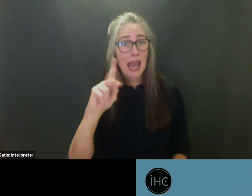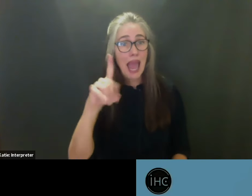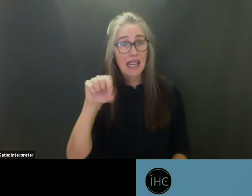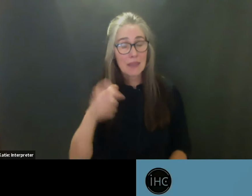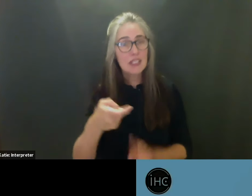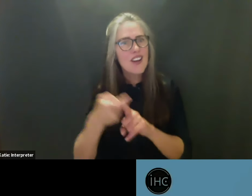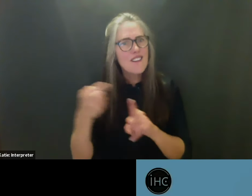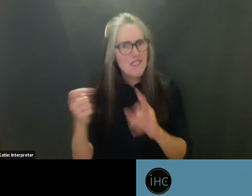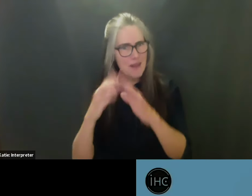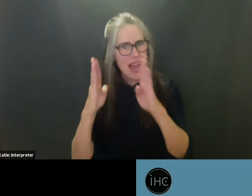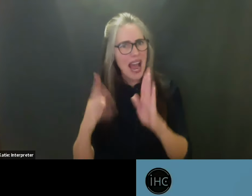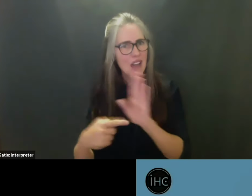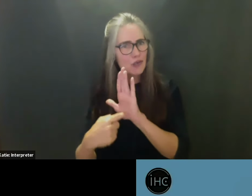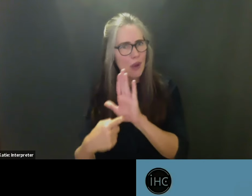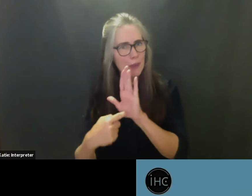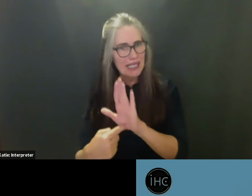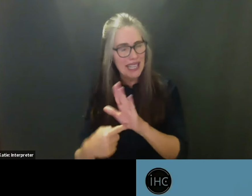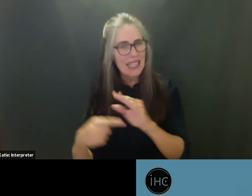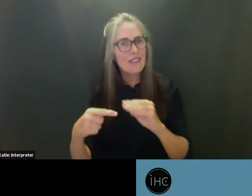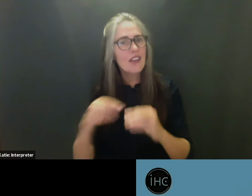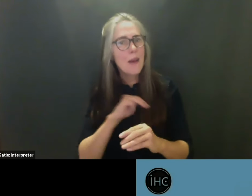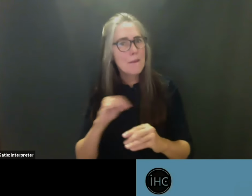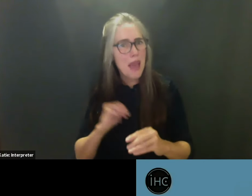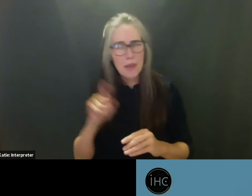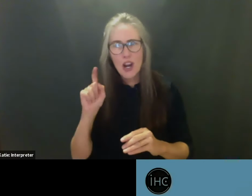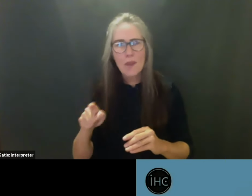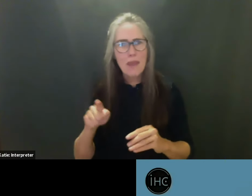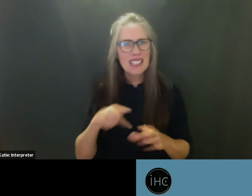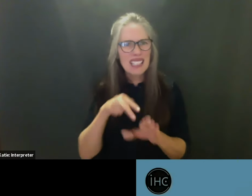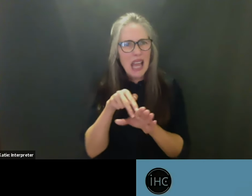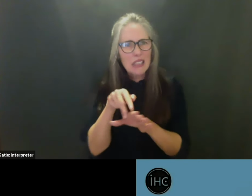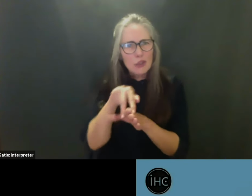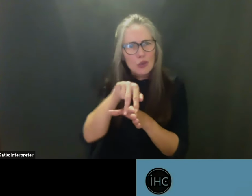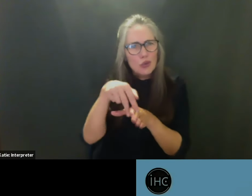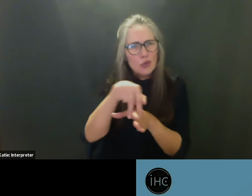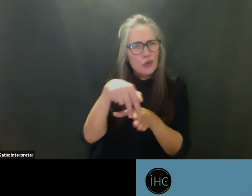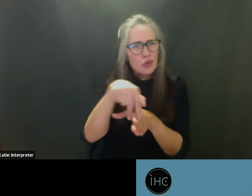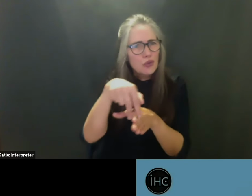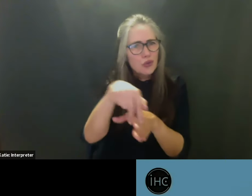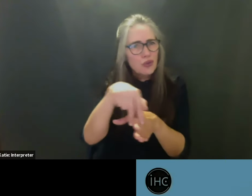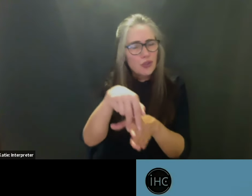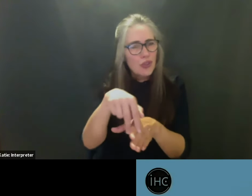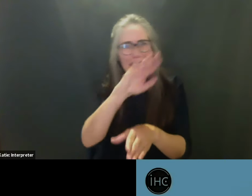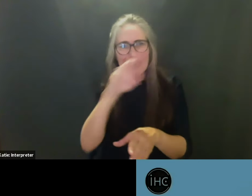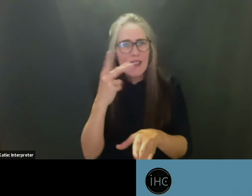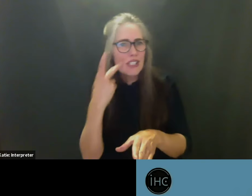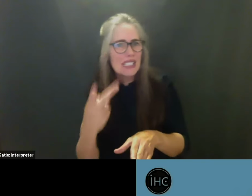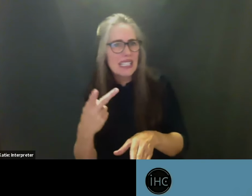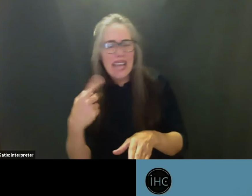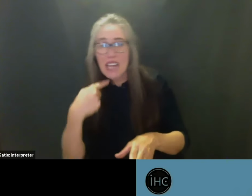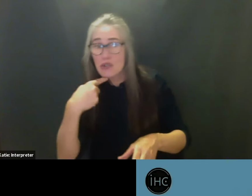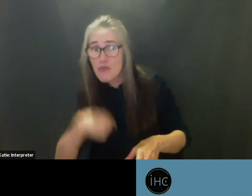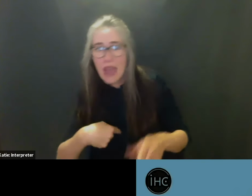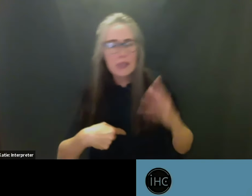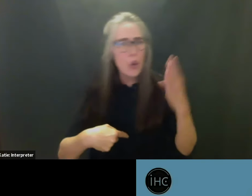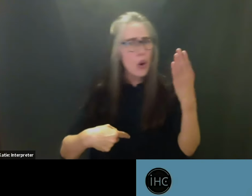must walk very fine lines to maintain a balance, and neither are viewed as deep red or blue by the local electorate. Yet, it would